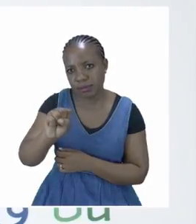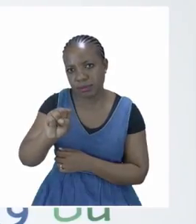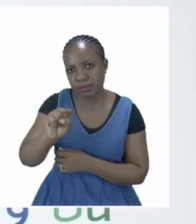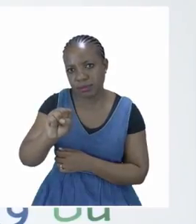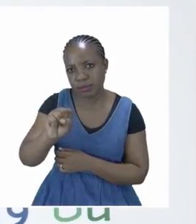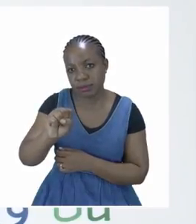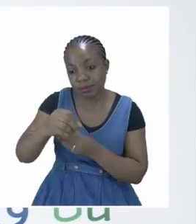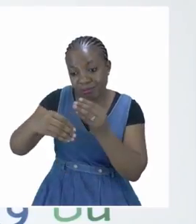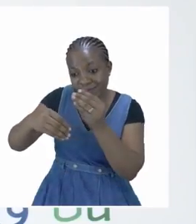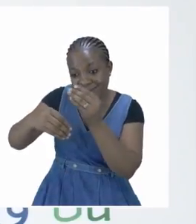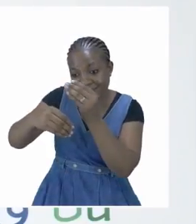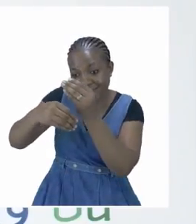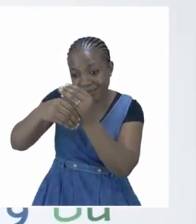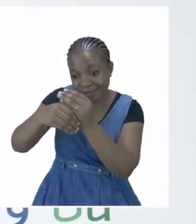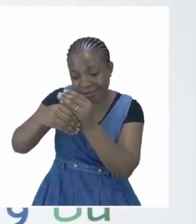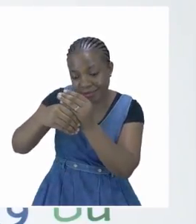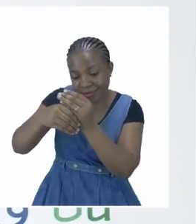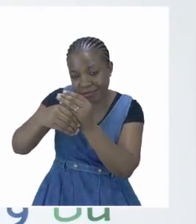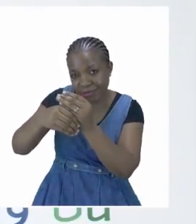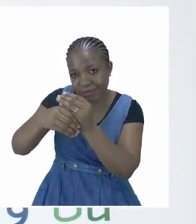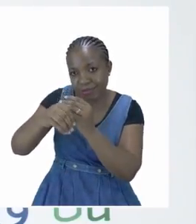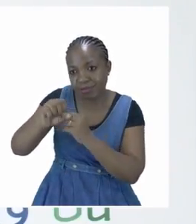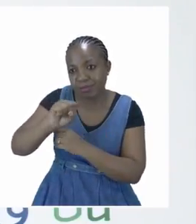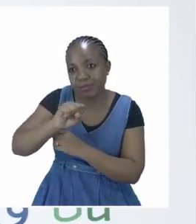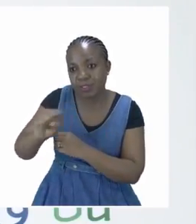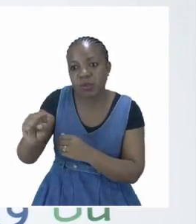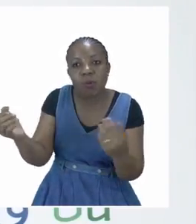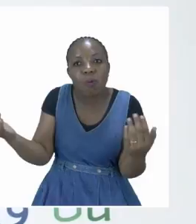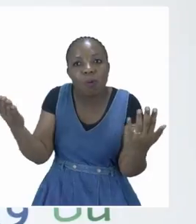our S is going to come here.